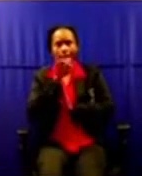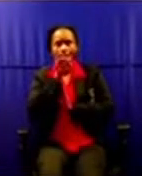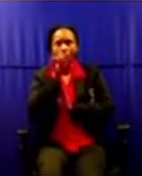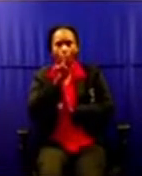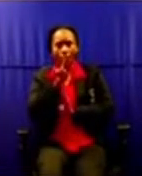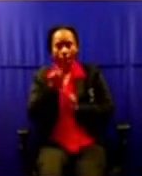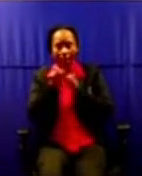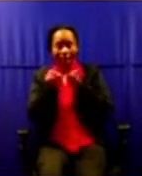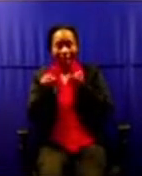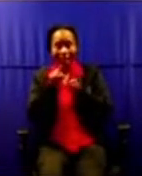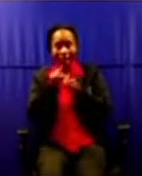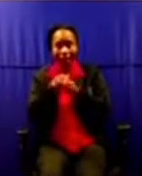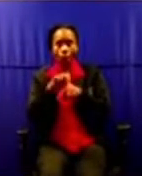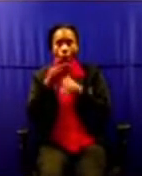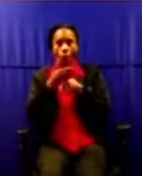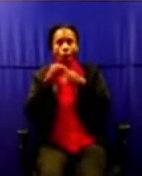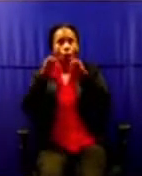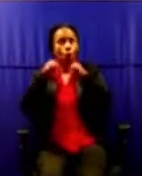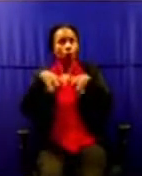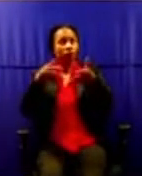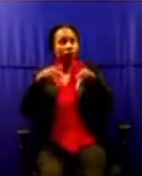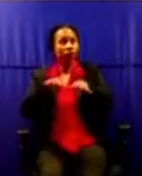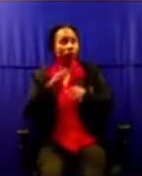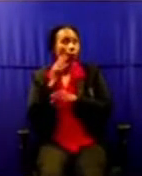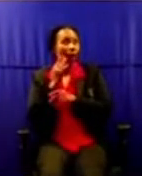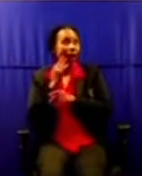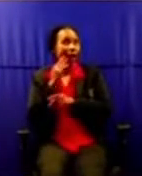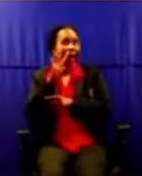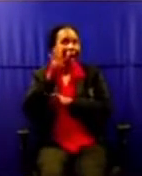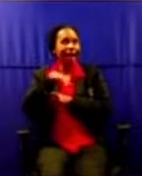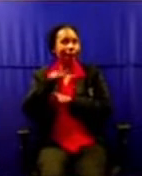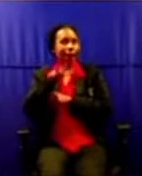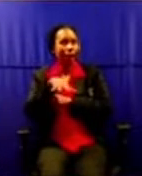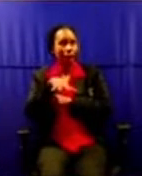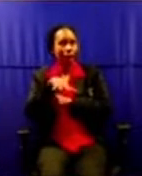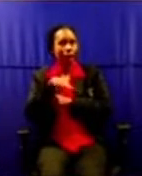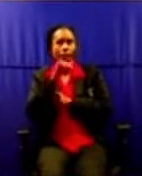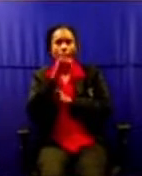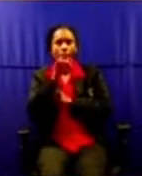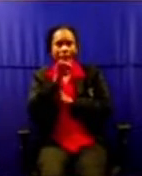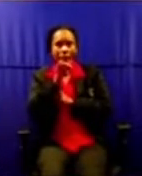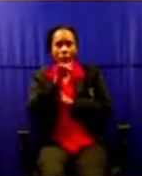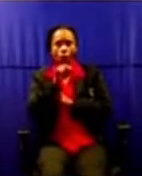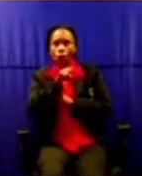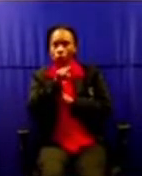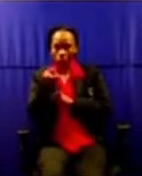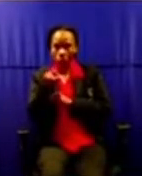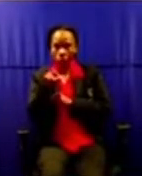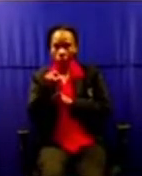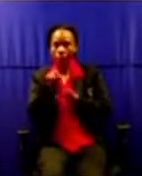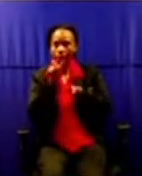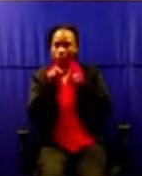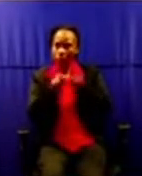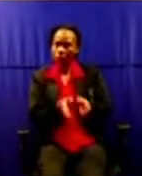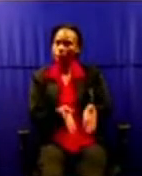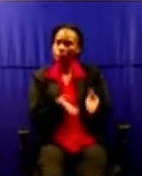jobs in April are not necessarily those who gained jobs in October.